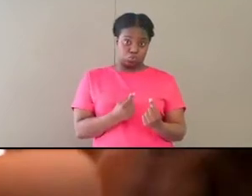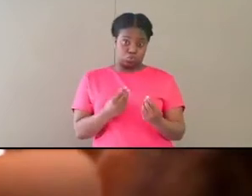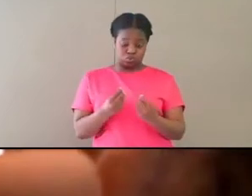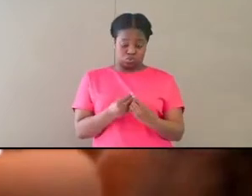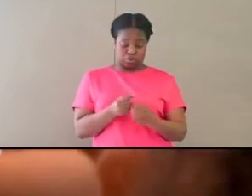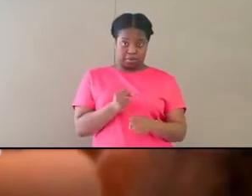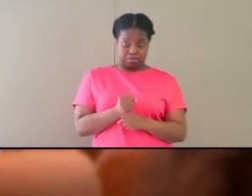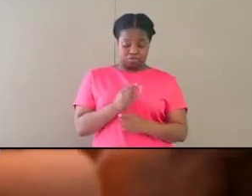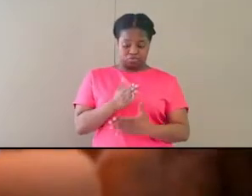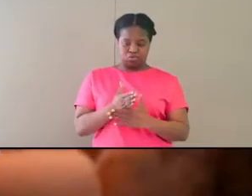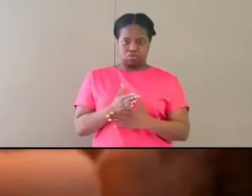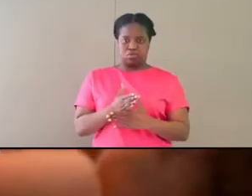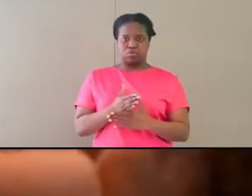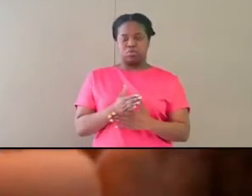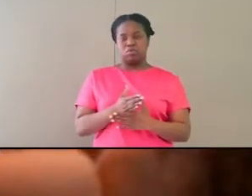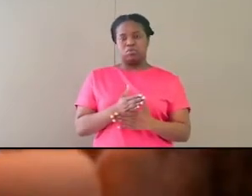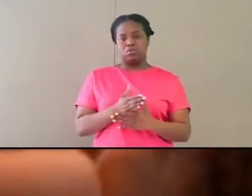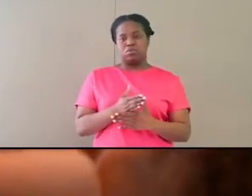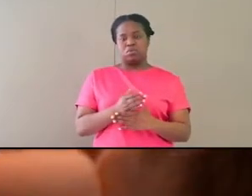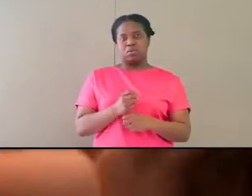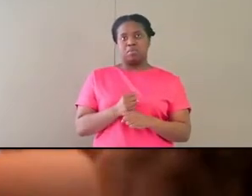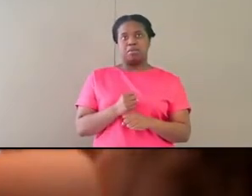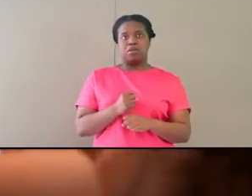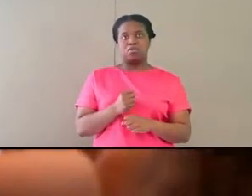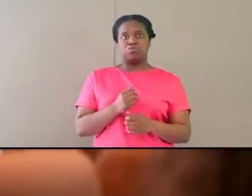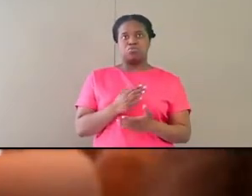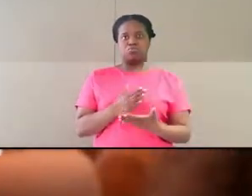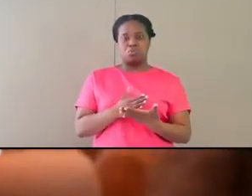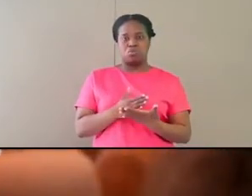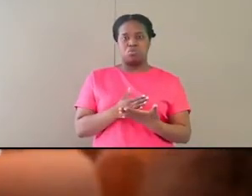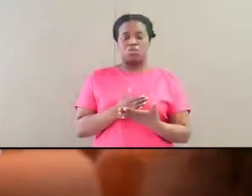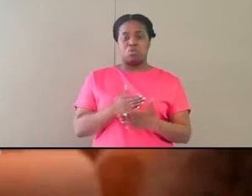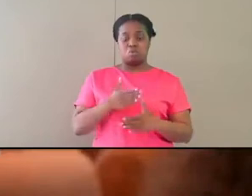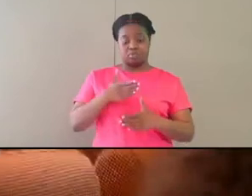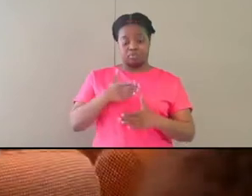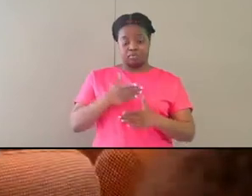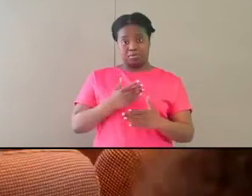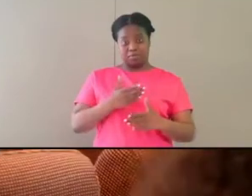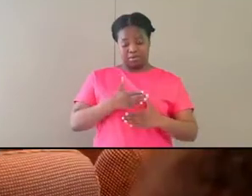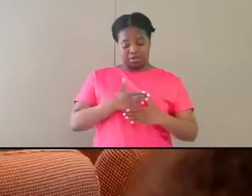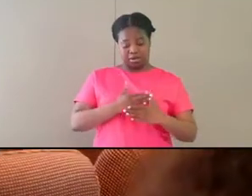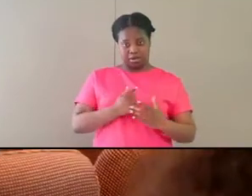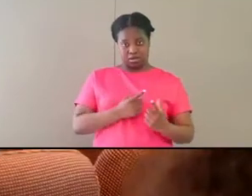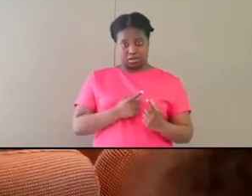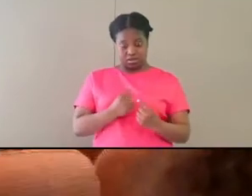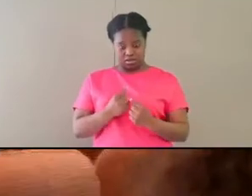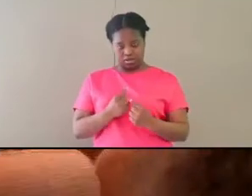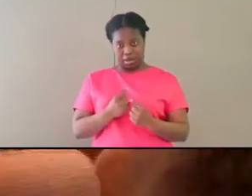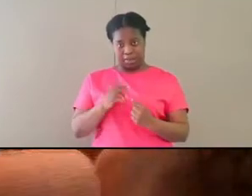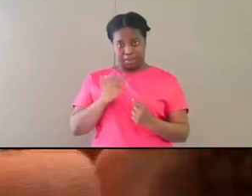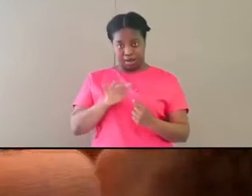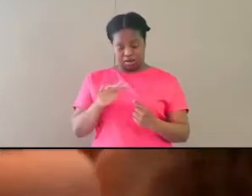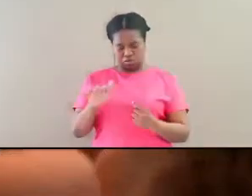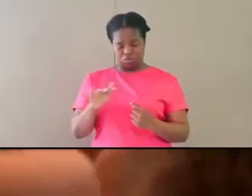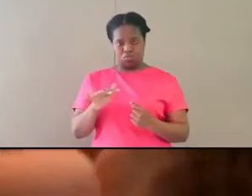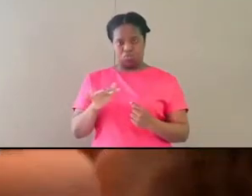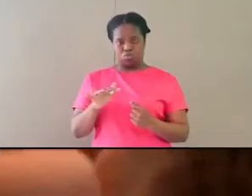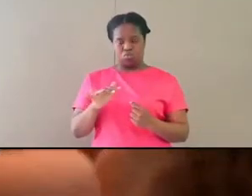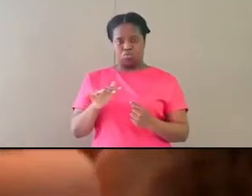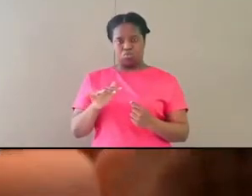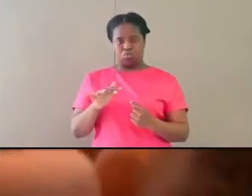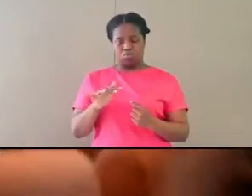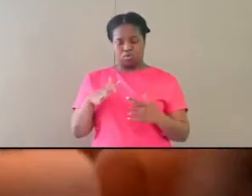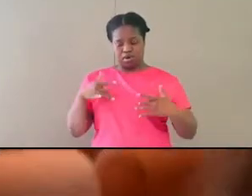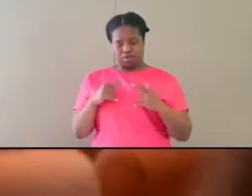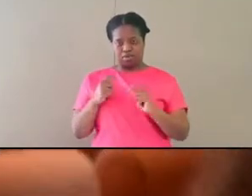ensure that the benefits of the work that has been done are realized. The question that I would